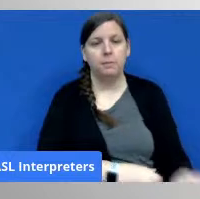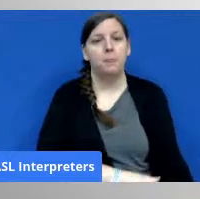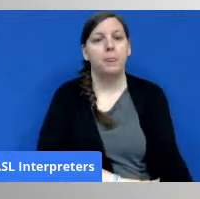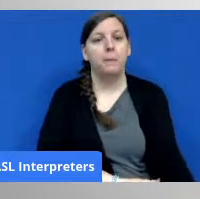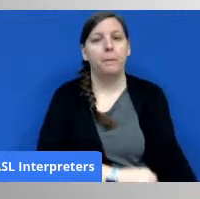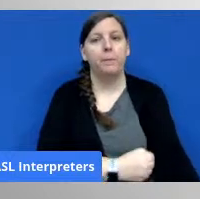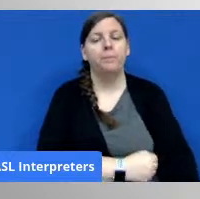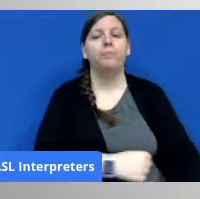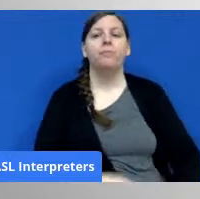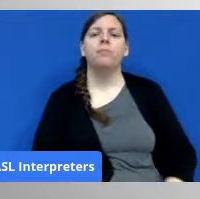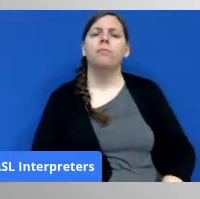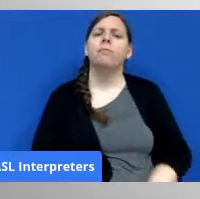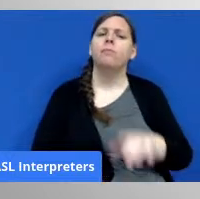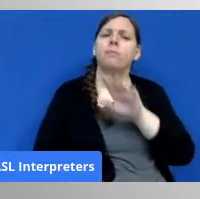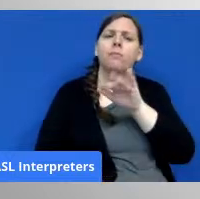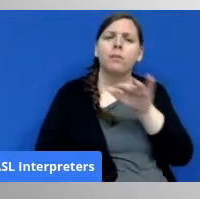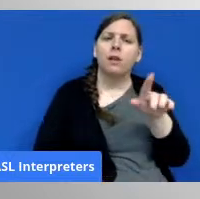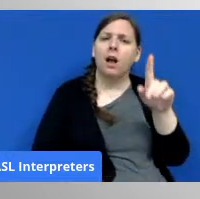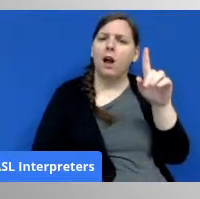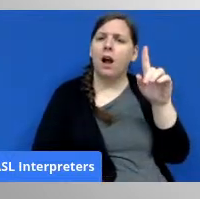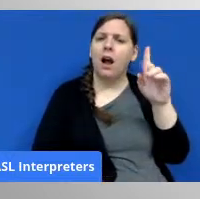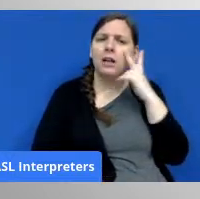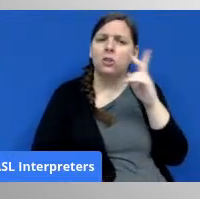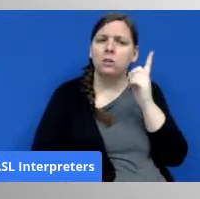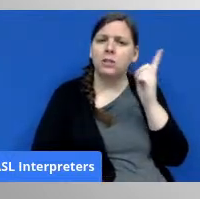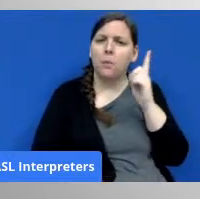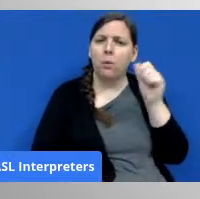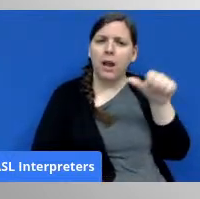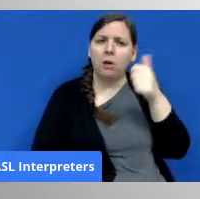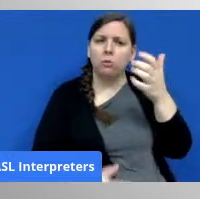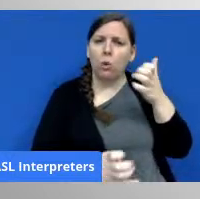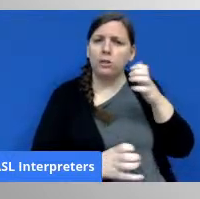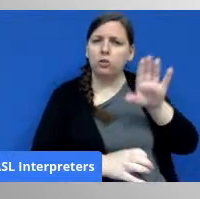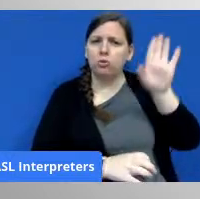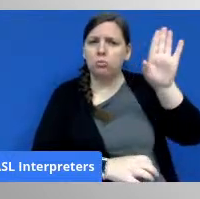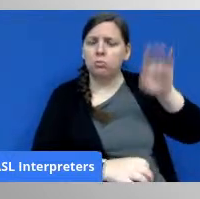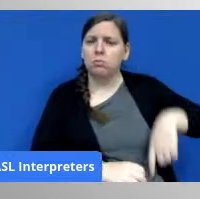Thank you. I saw someone else unmuted to share.